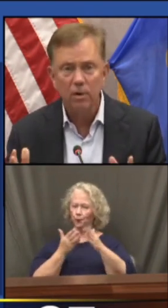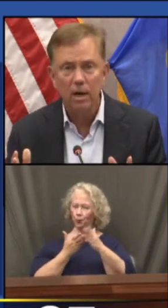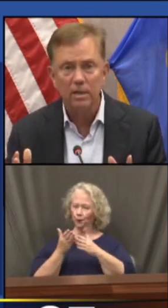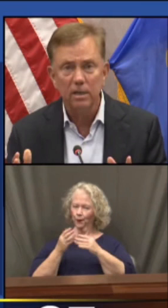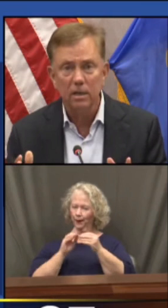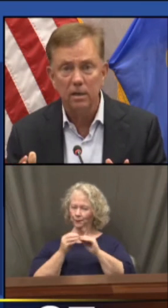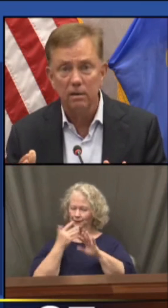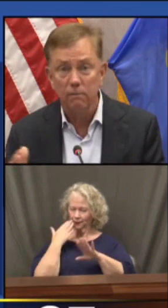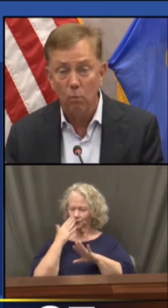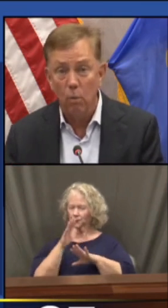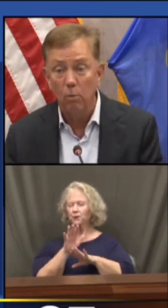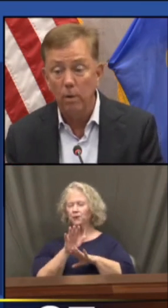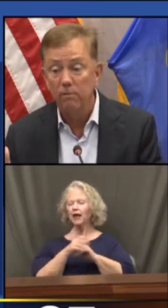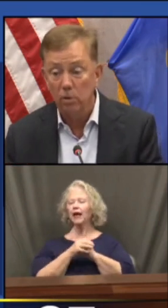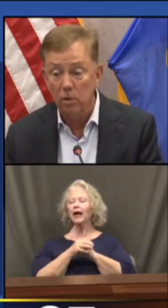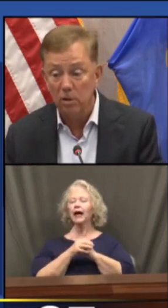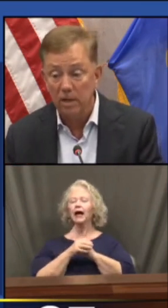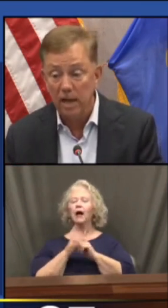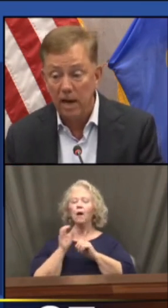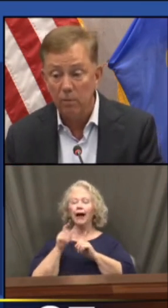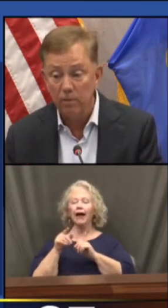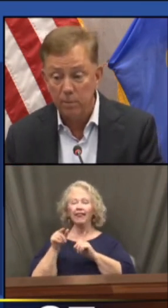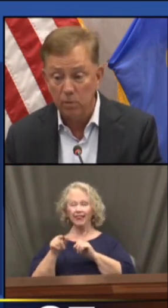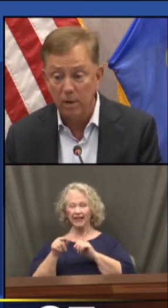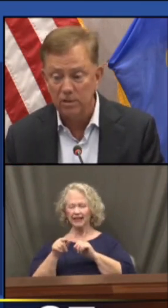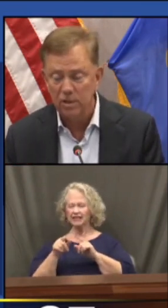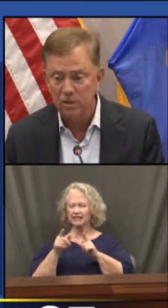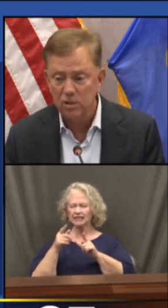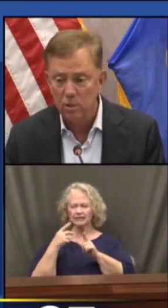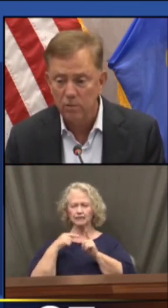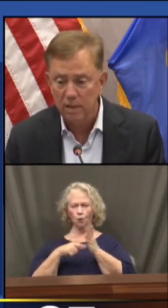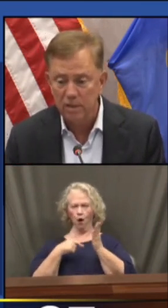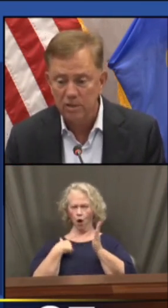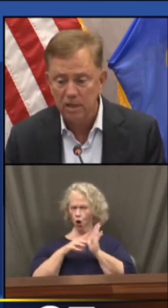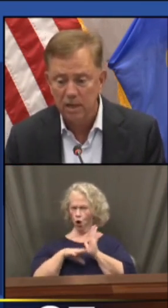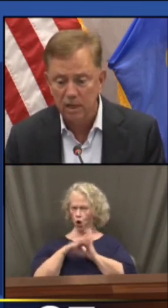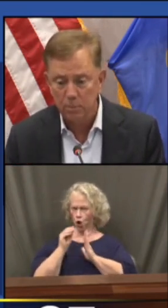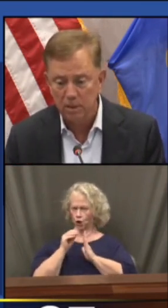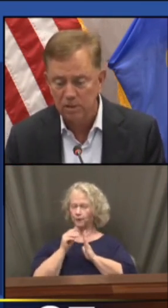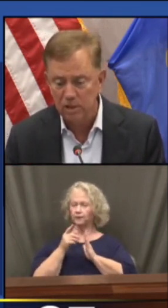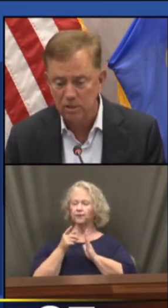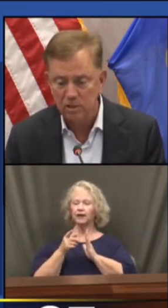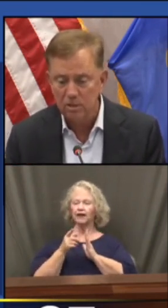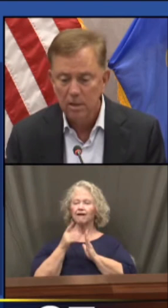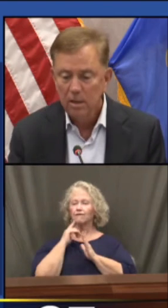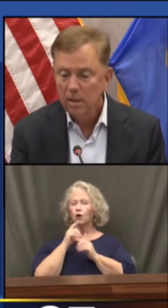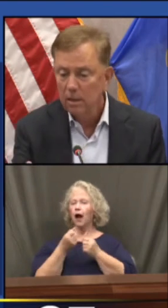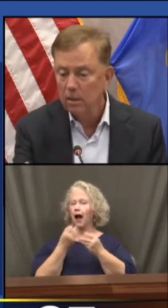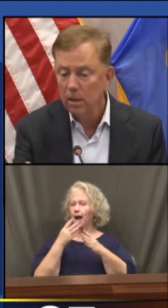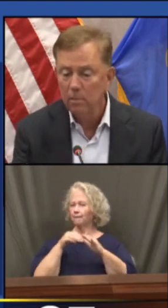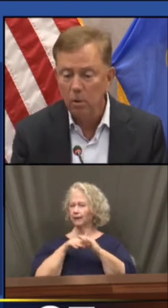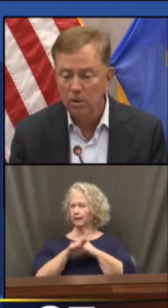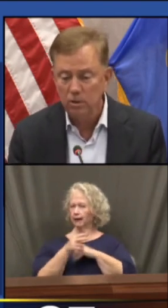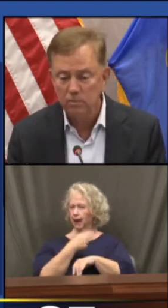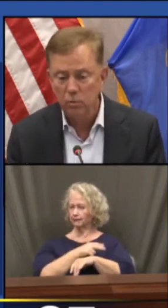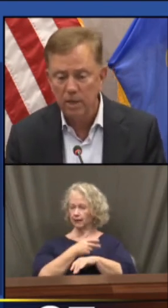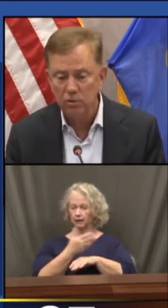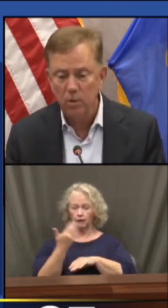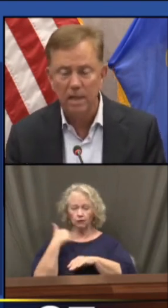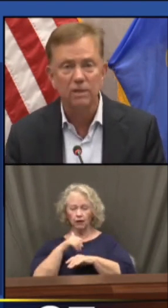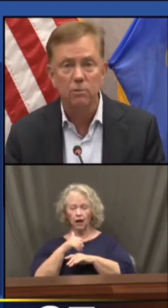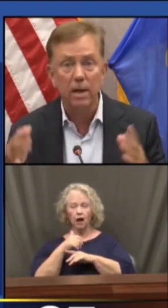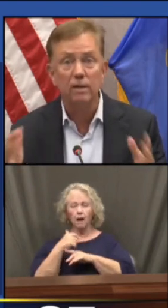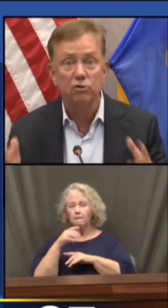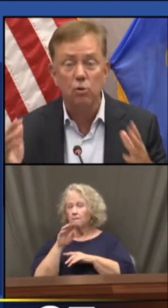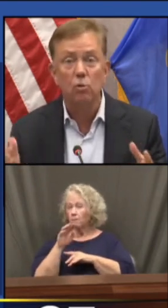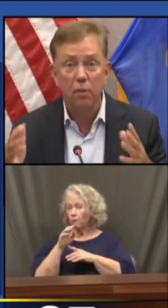gives you an idea of what we've learned and how we've progressed. This is the COVID-19 hospitalizations. Look at March of